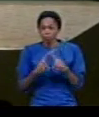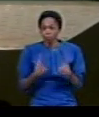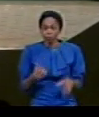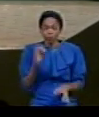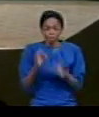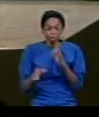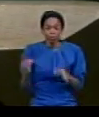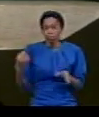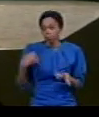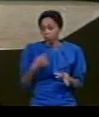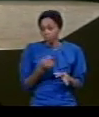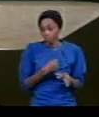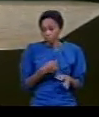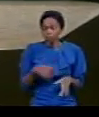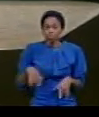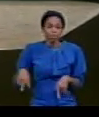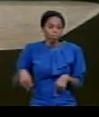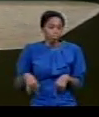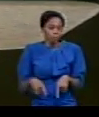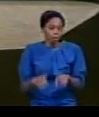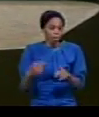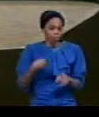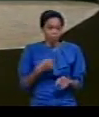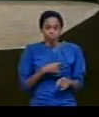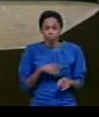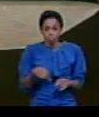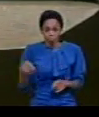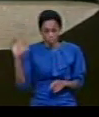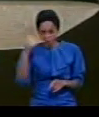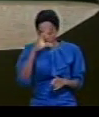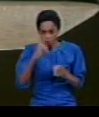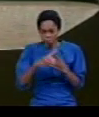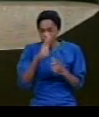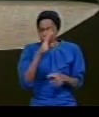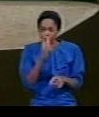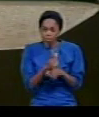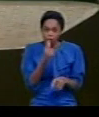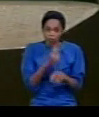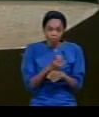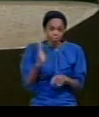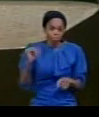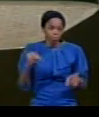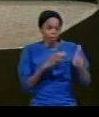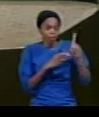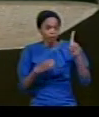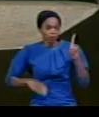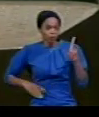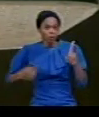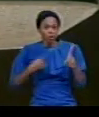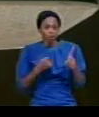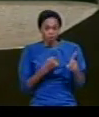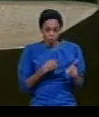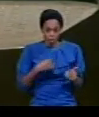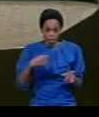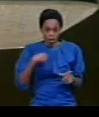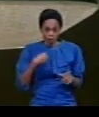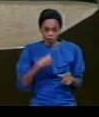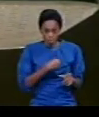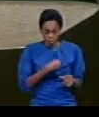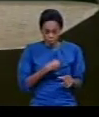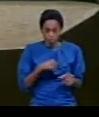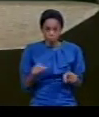we, while we seek to be justified by Christ, we ourselves